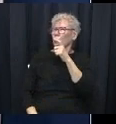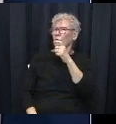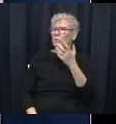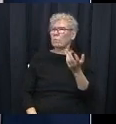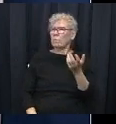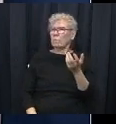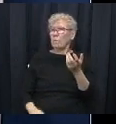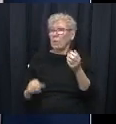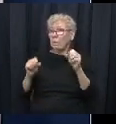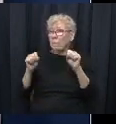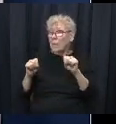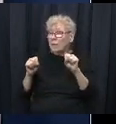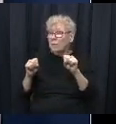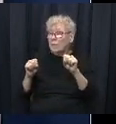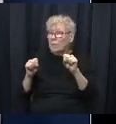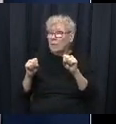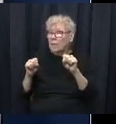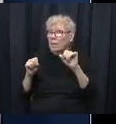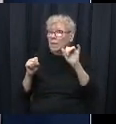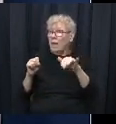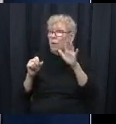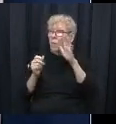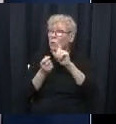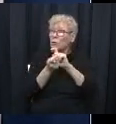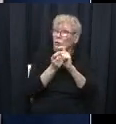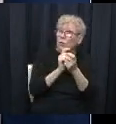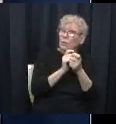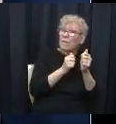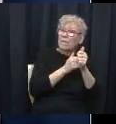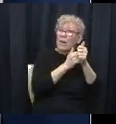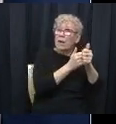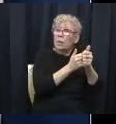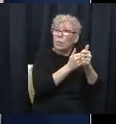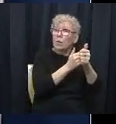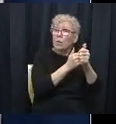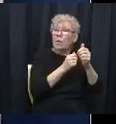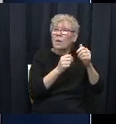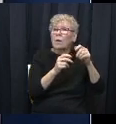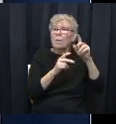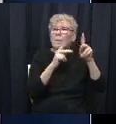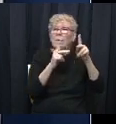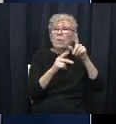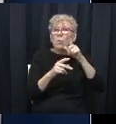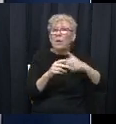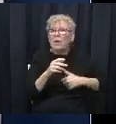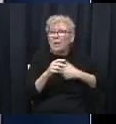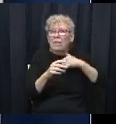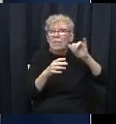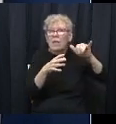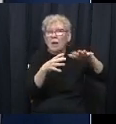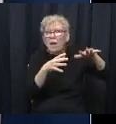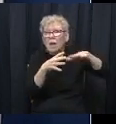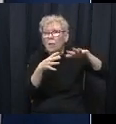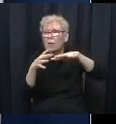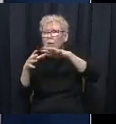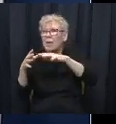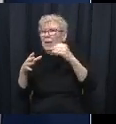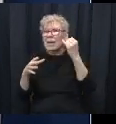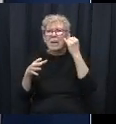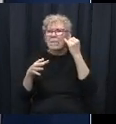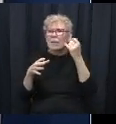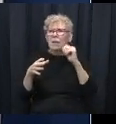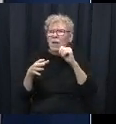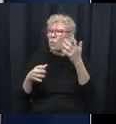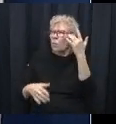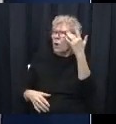population-based model? And if so, when? If not, why? Well, it is generally a population-based model. They're distributed, but the thing is,